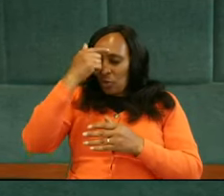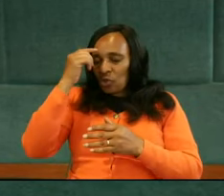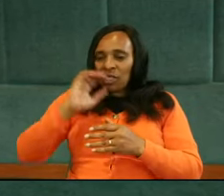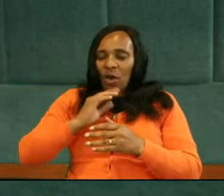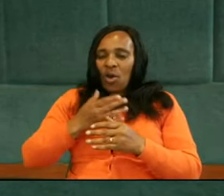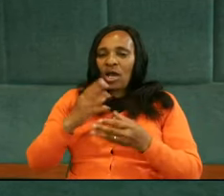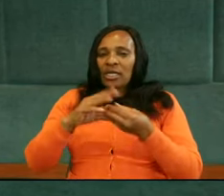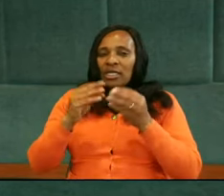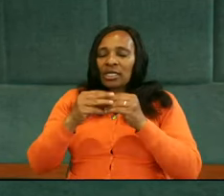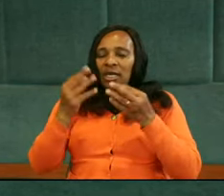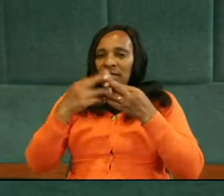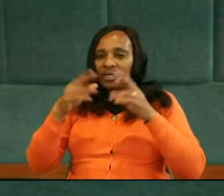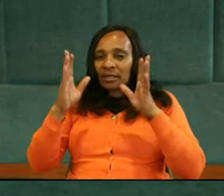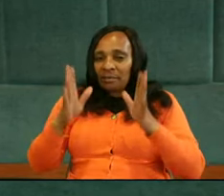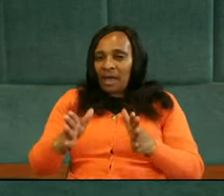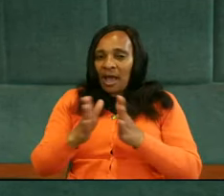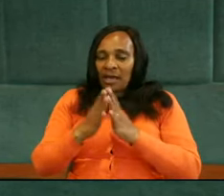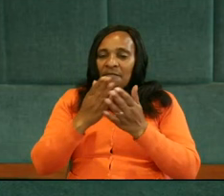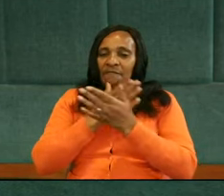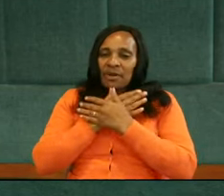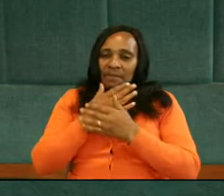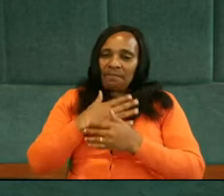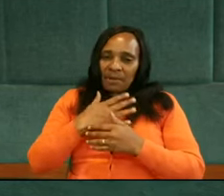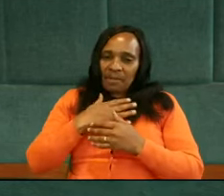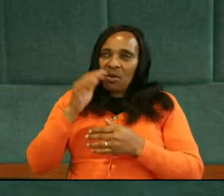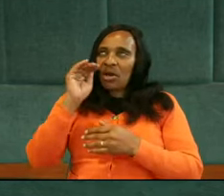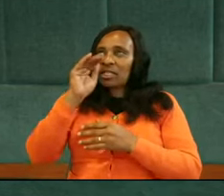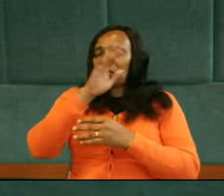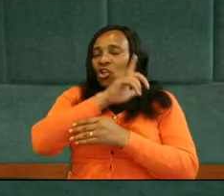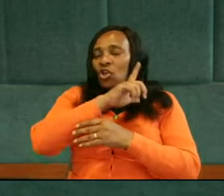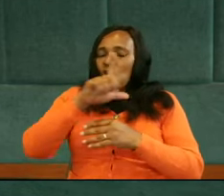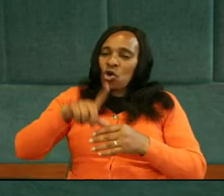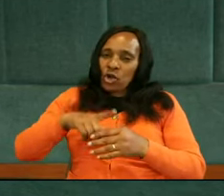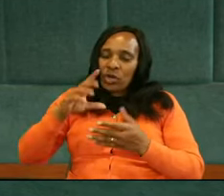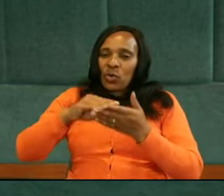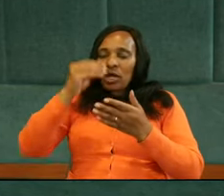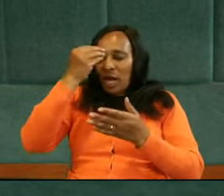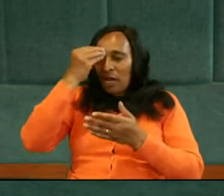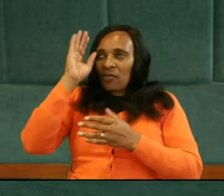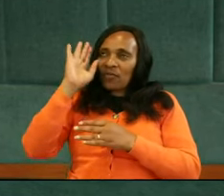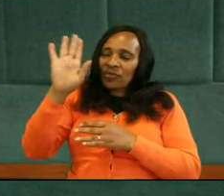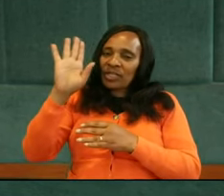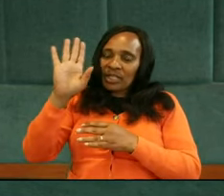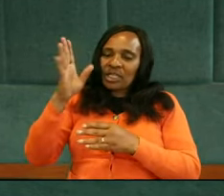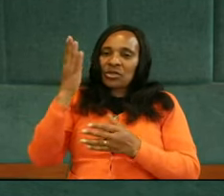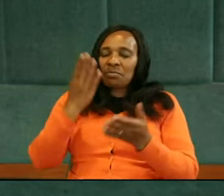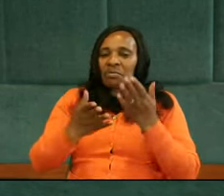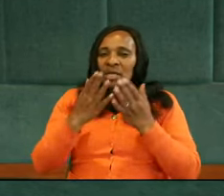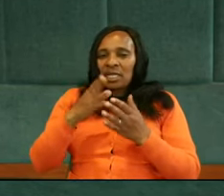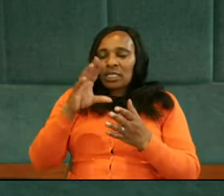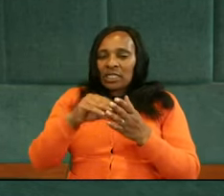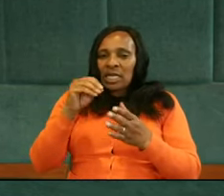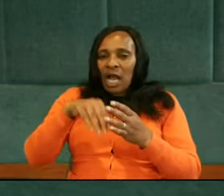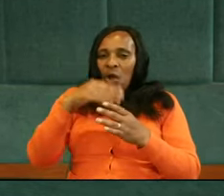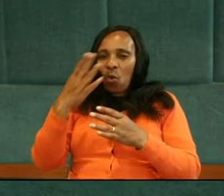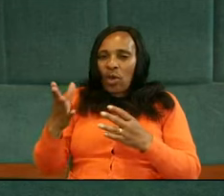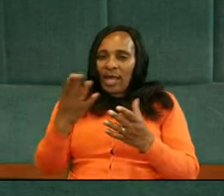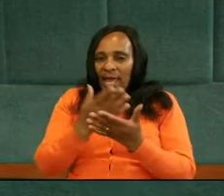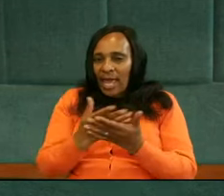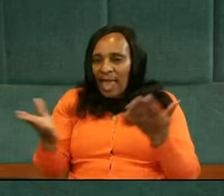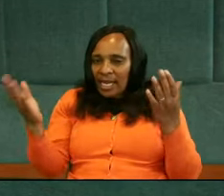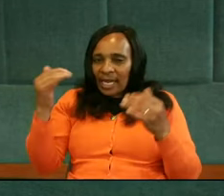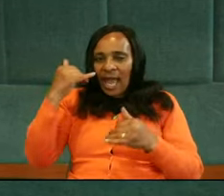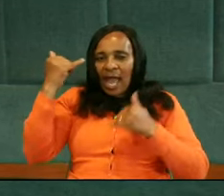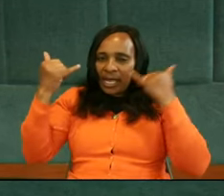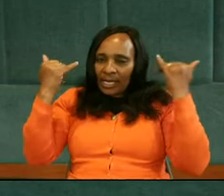creator, our redeemer, and our friend. We ask, Lord, that as we learn of thee, you may take away every preconceived